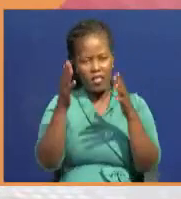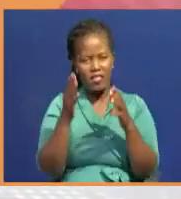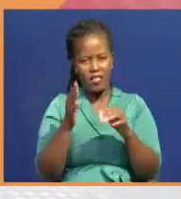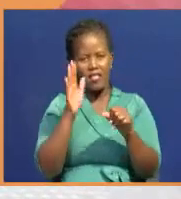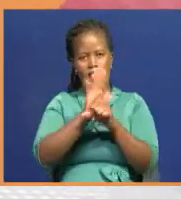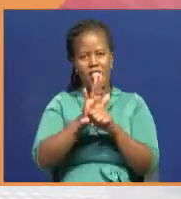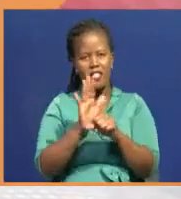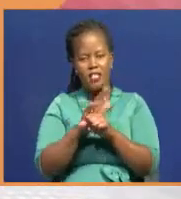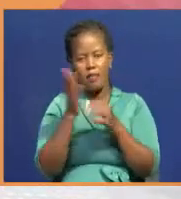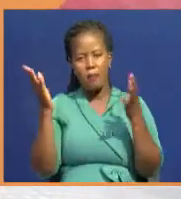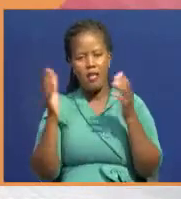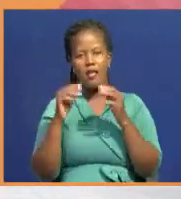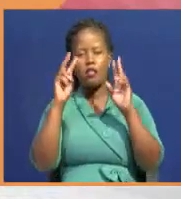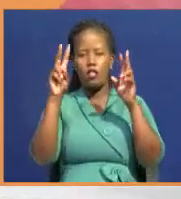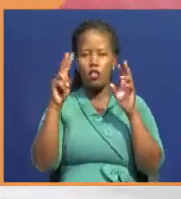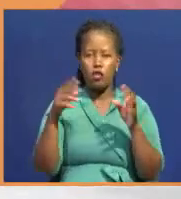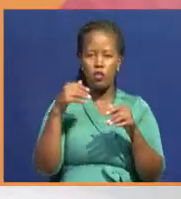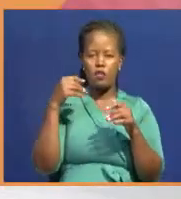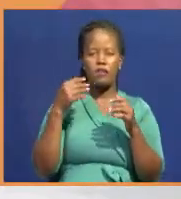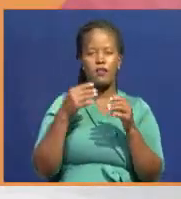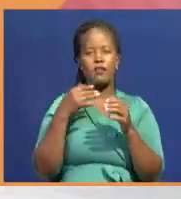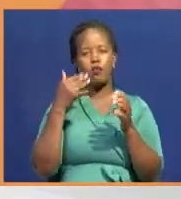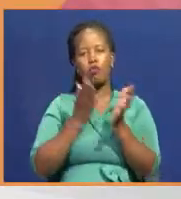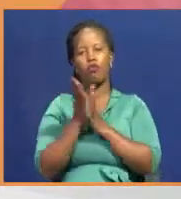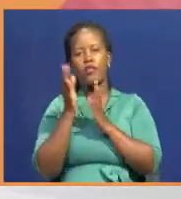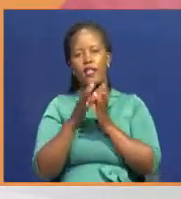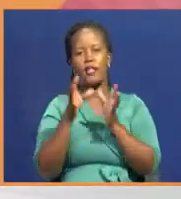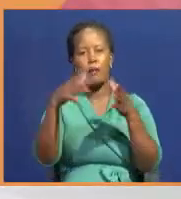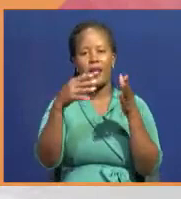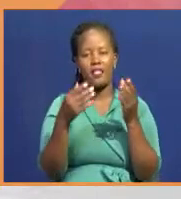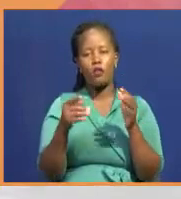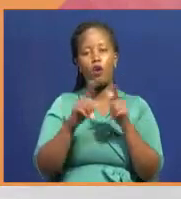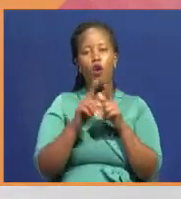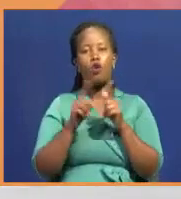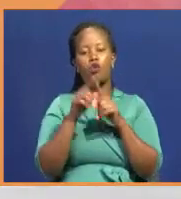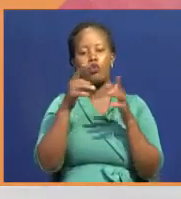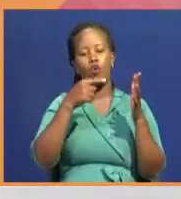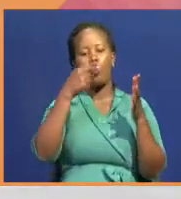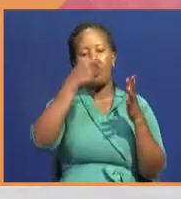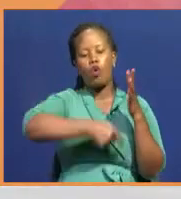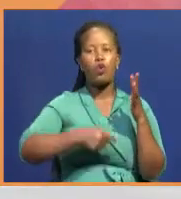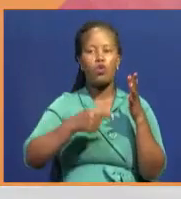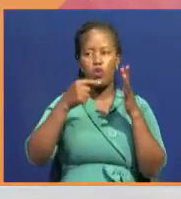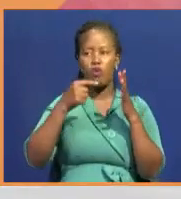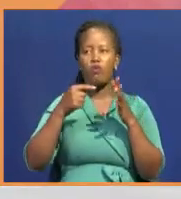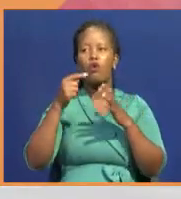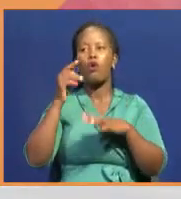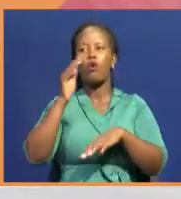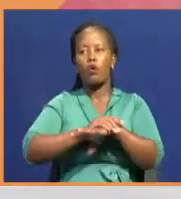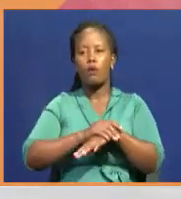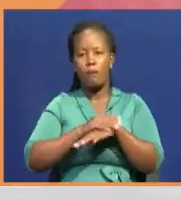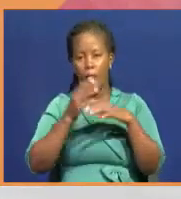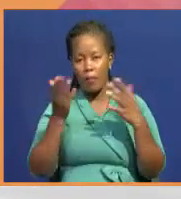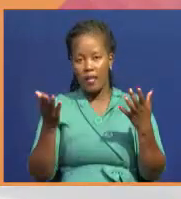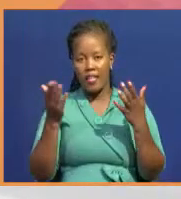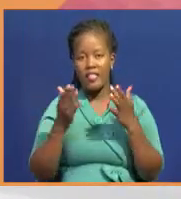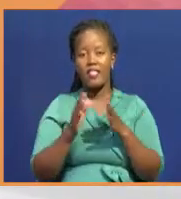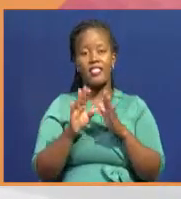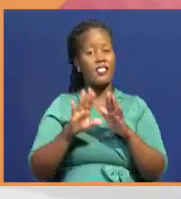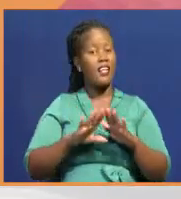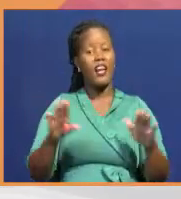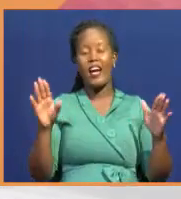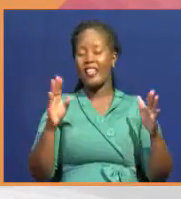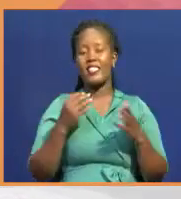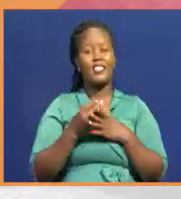that are surrounding also the real estate and housing in the country. The cost of acquiring the land is quite